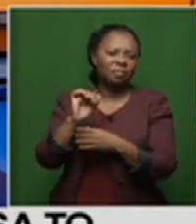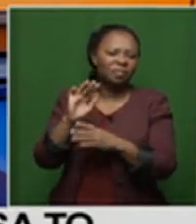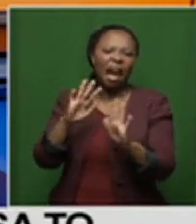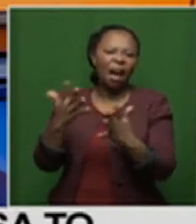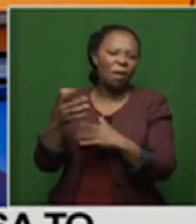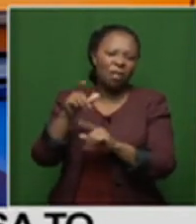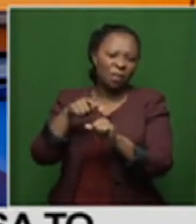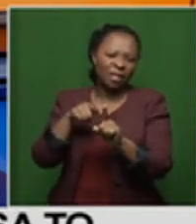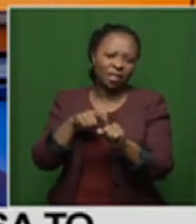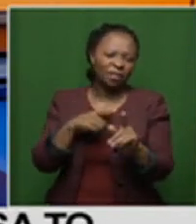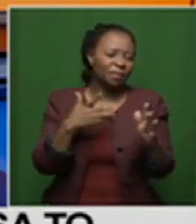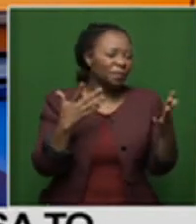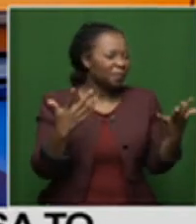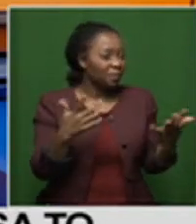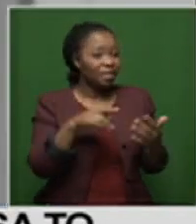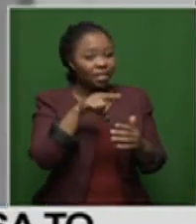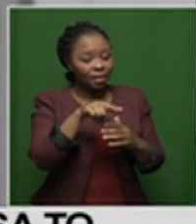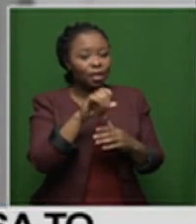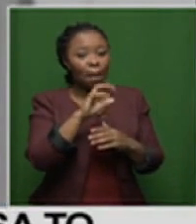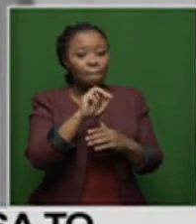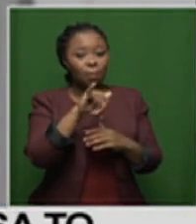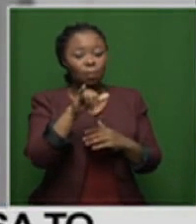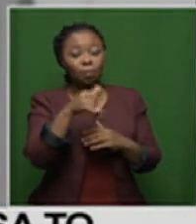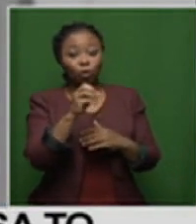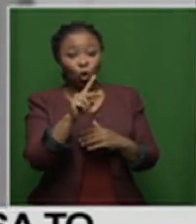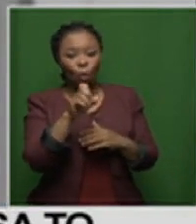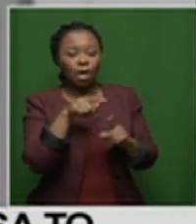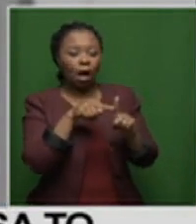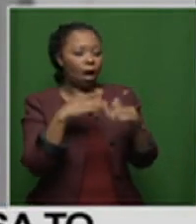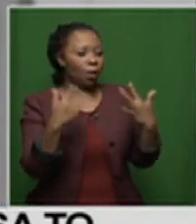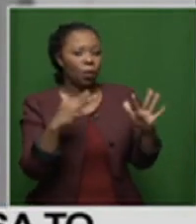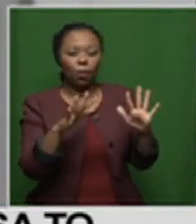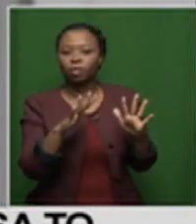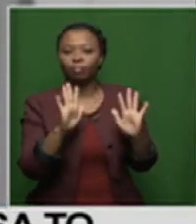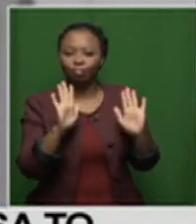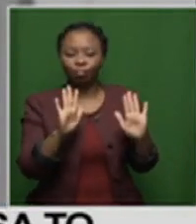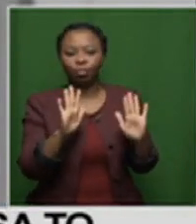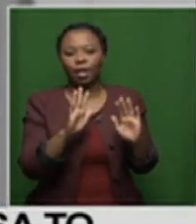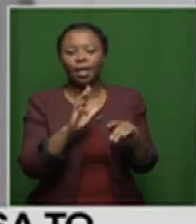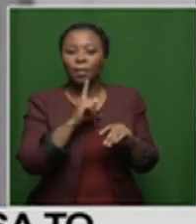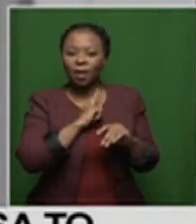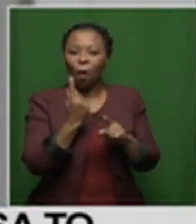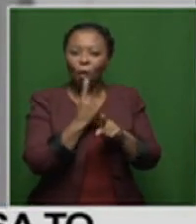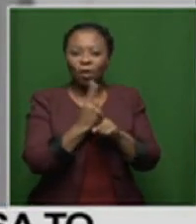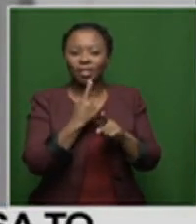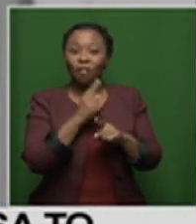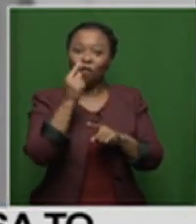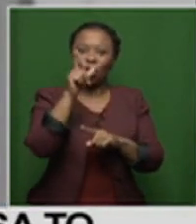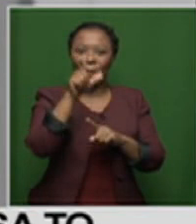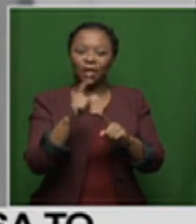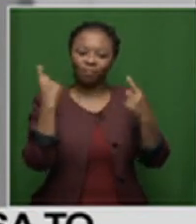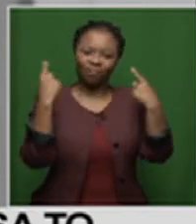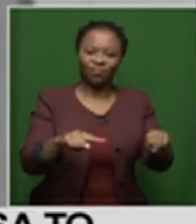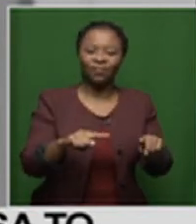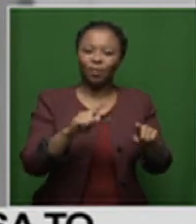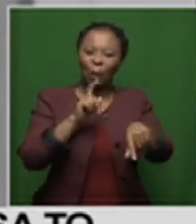Mjokes was an incredible person, and I was relating that he would be the first person to walk into the studio, walk into the meeting. He's